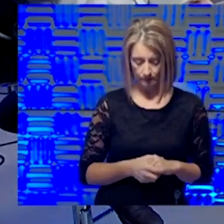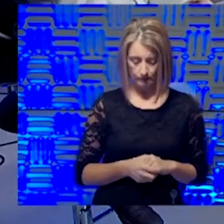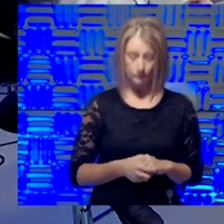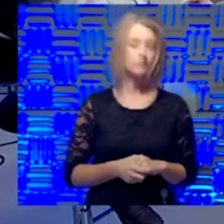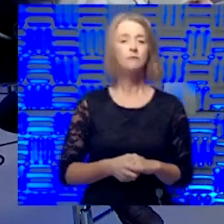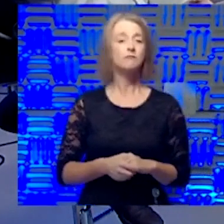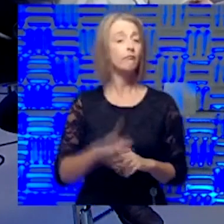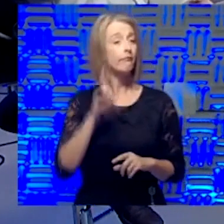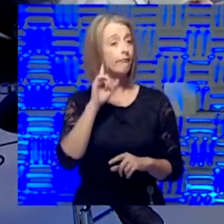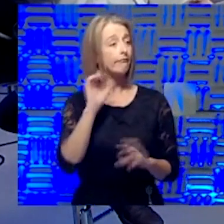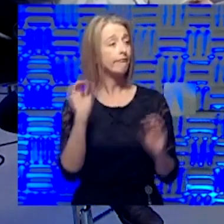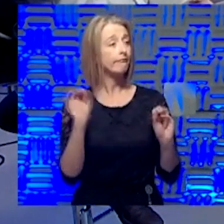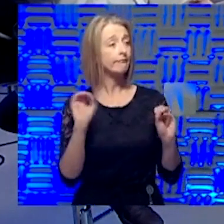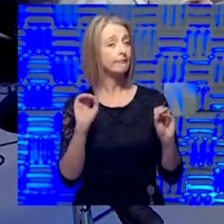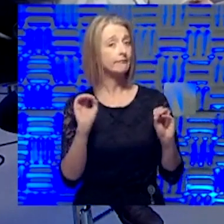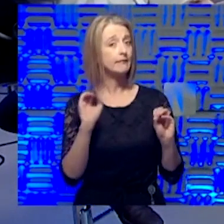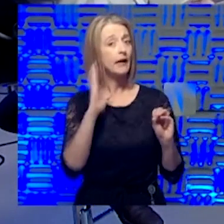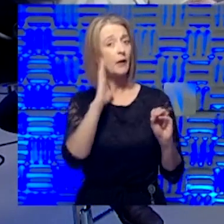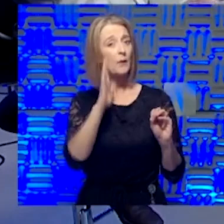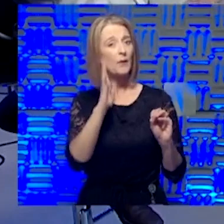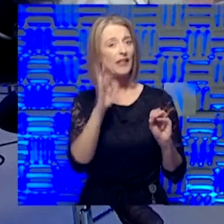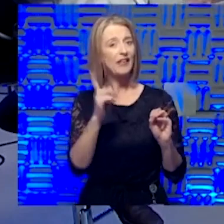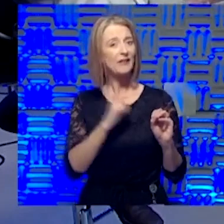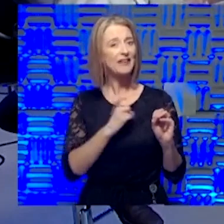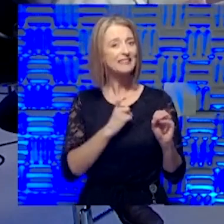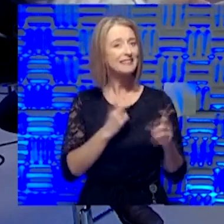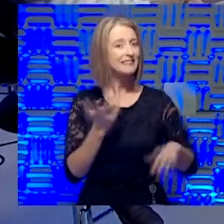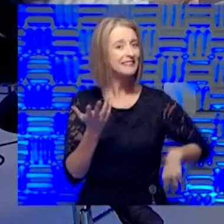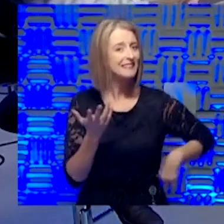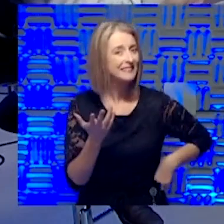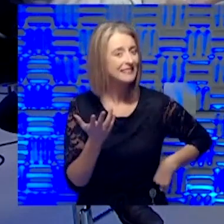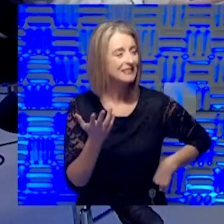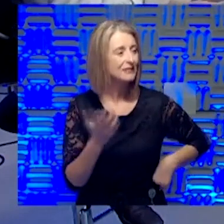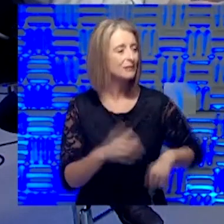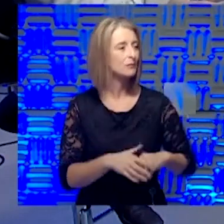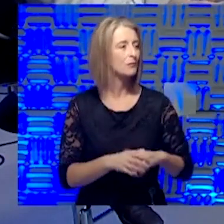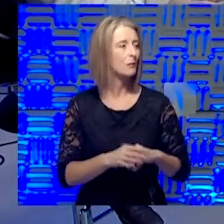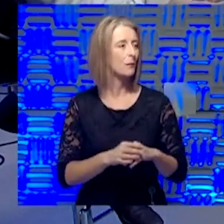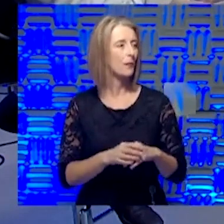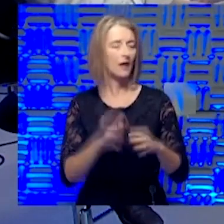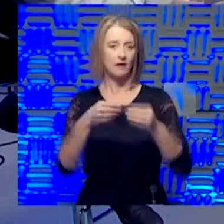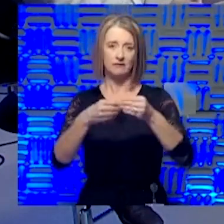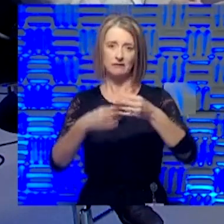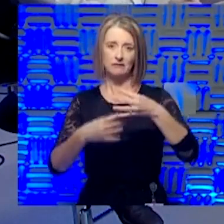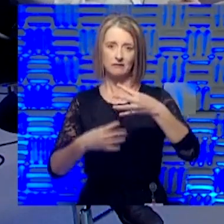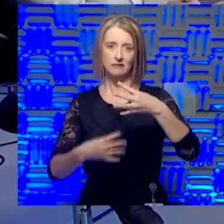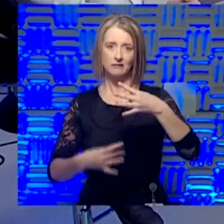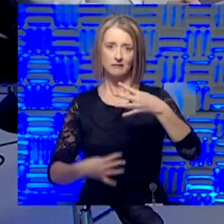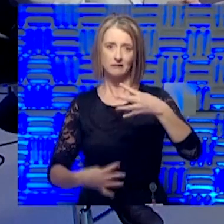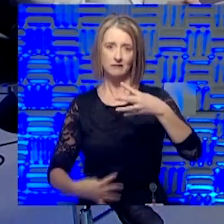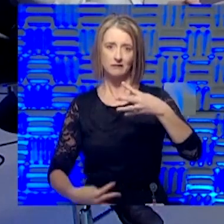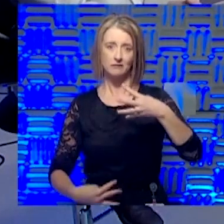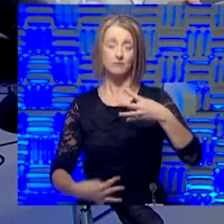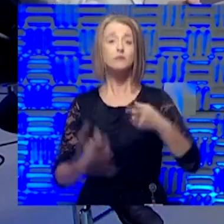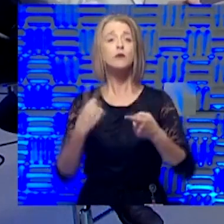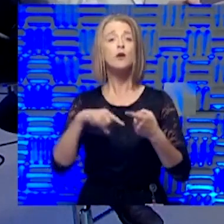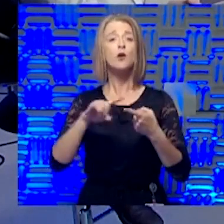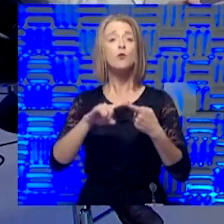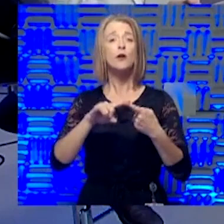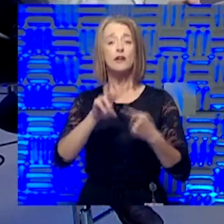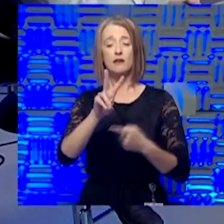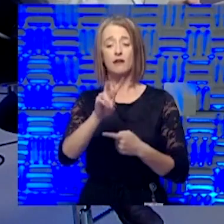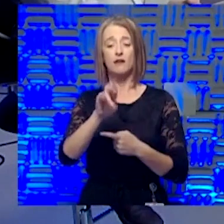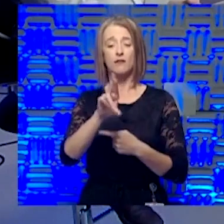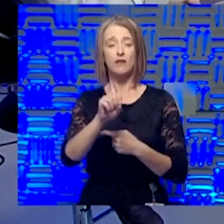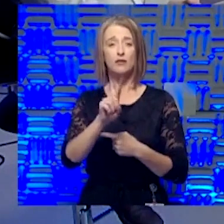Not hearing a media question, I know there's going to be some questions out there from our listening audience today. There's a lot. They're pouring in. When is a virus